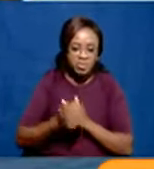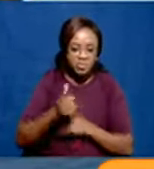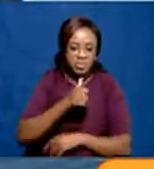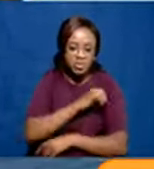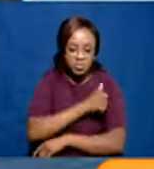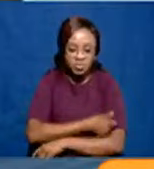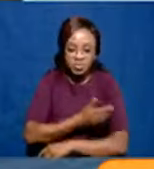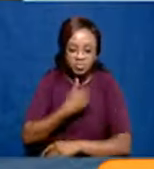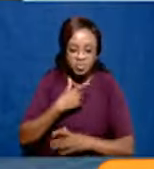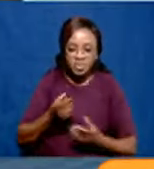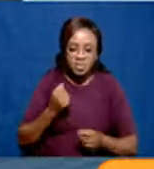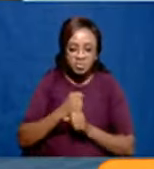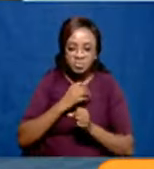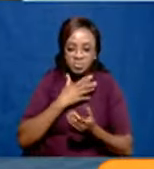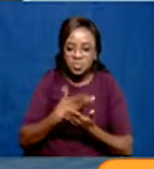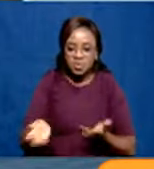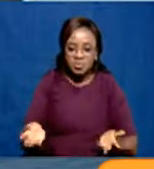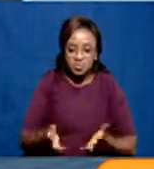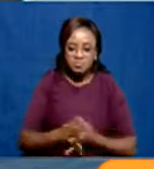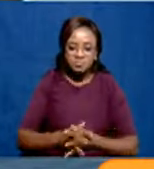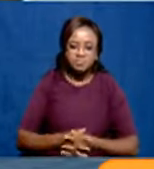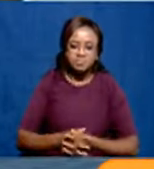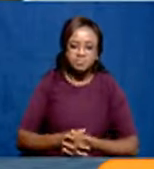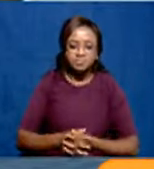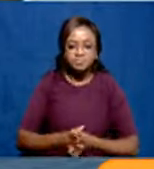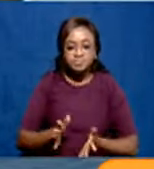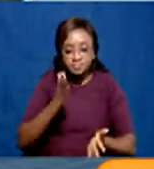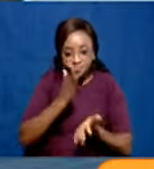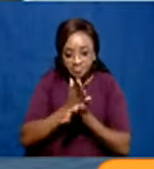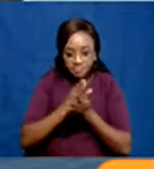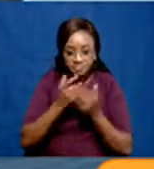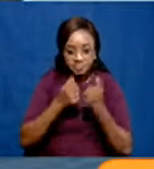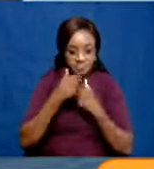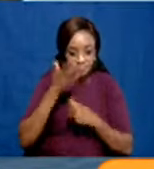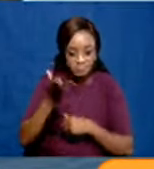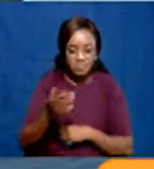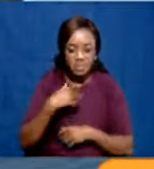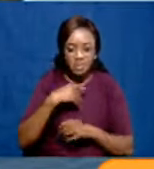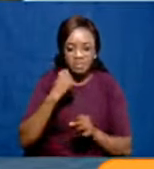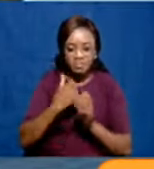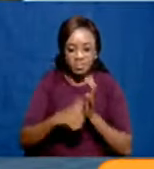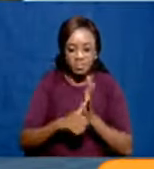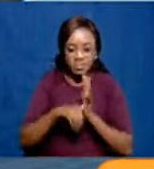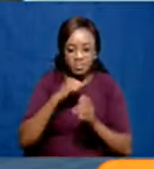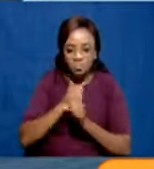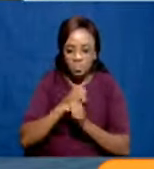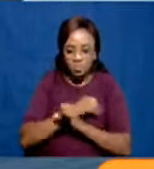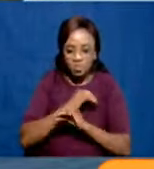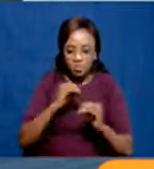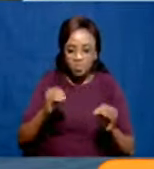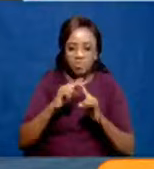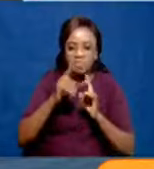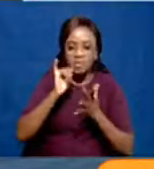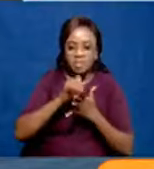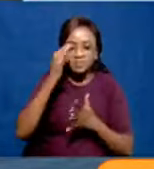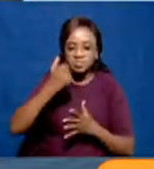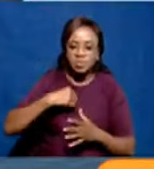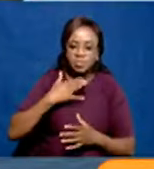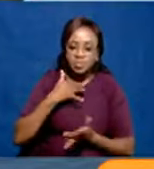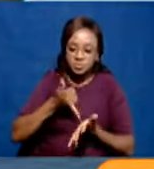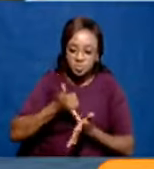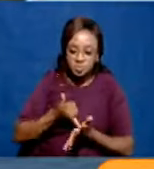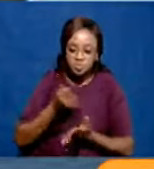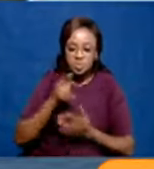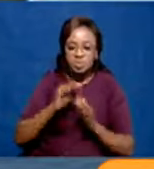So what I'm saying is there are challenges, yes. They are functioning to a certain extent, and we are hoping that will be augmented. That's why we want to get to universal health coverage. And